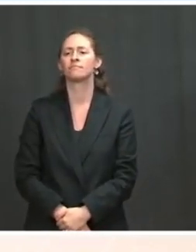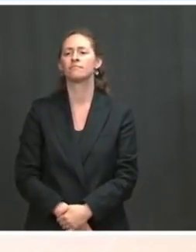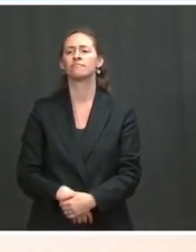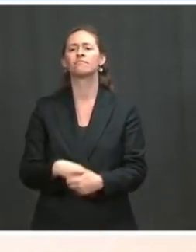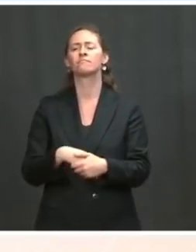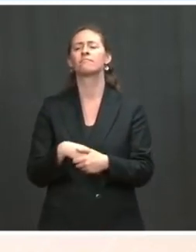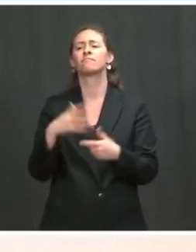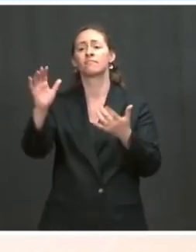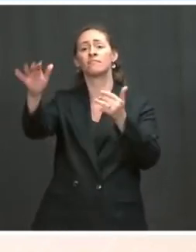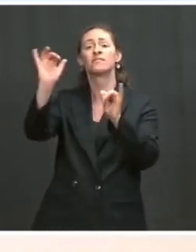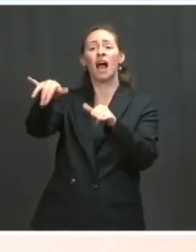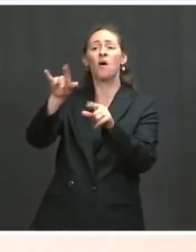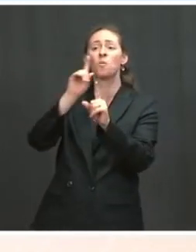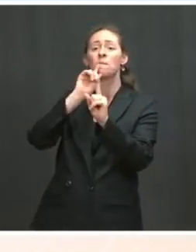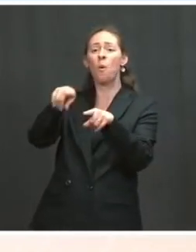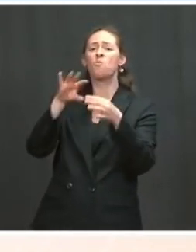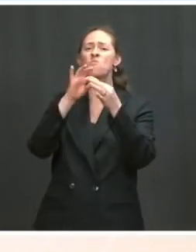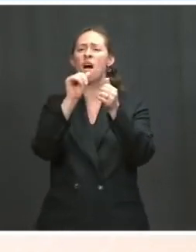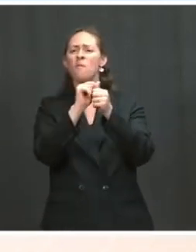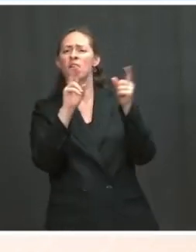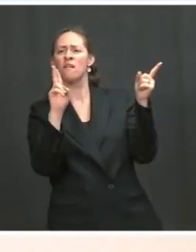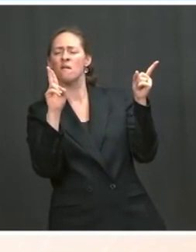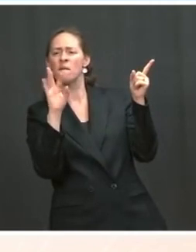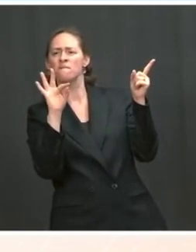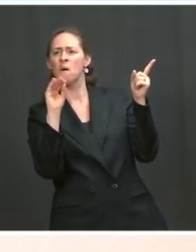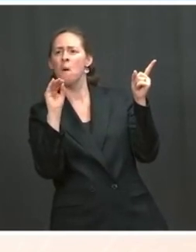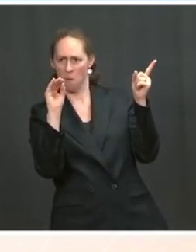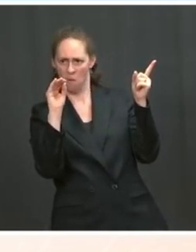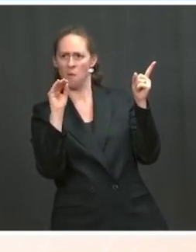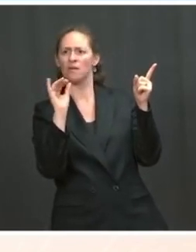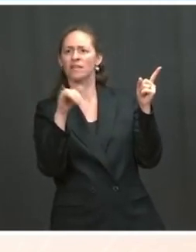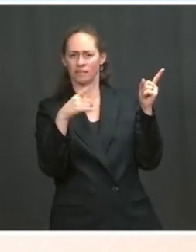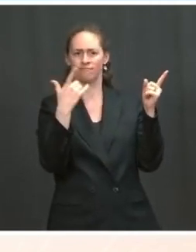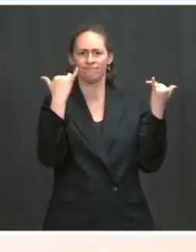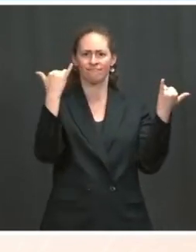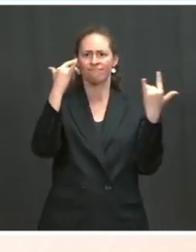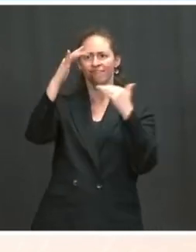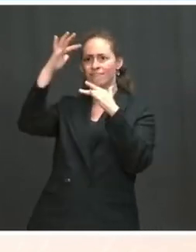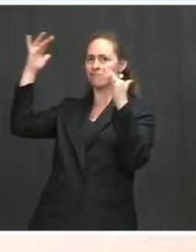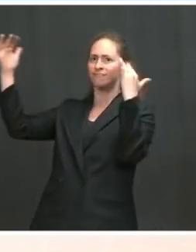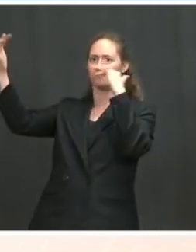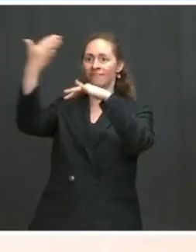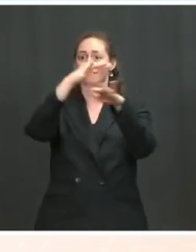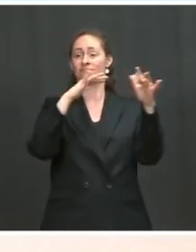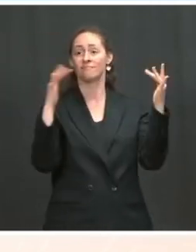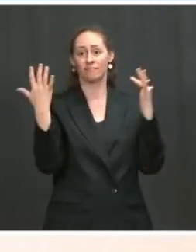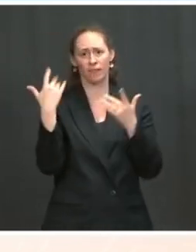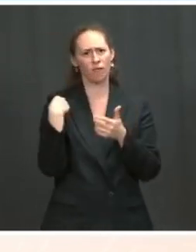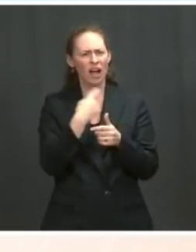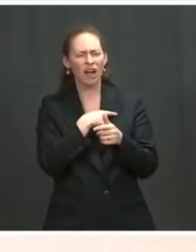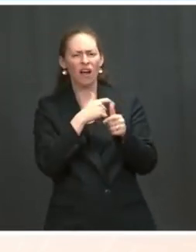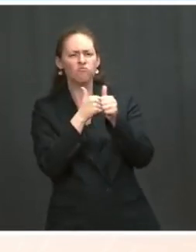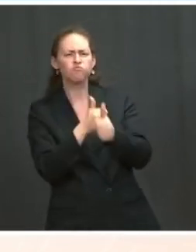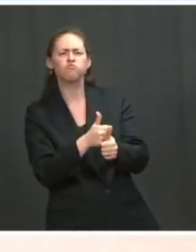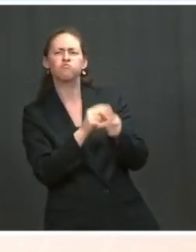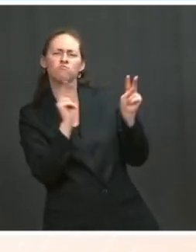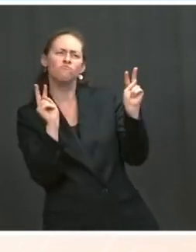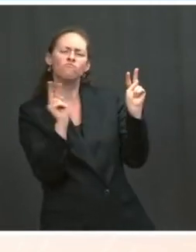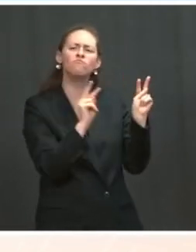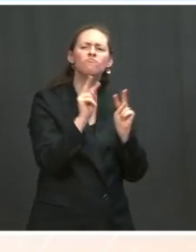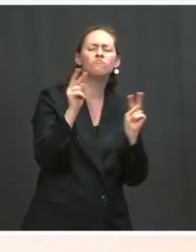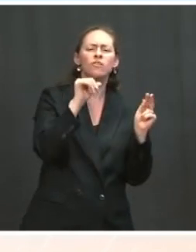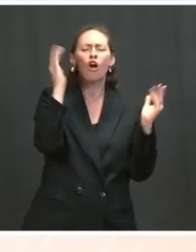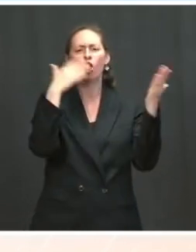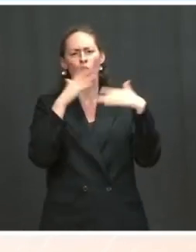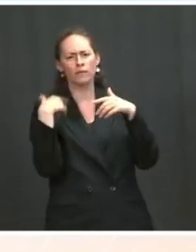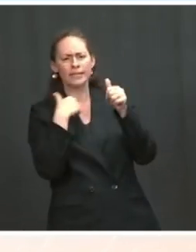our airspace by any aircraft, identified or unidentified, very seriously, and investigate each one. Safety and security